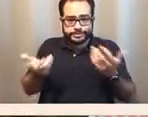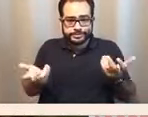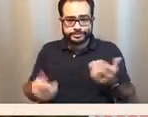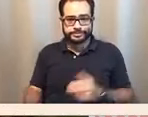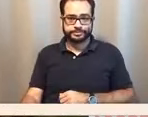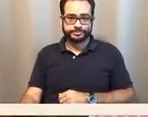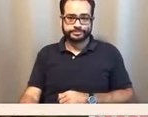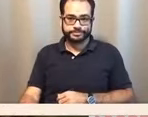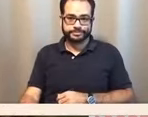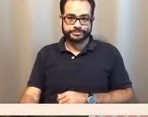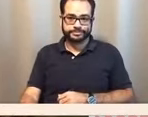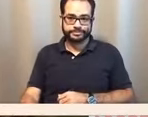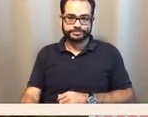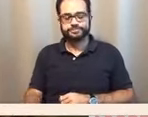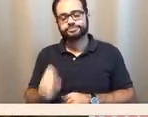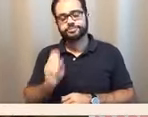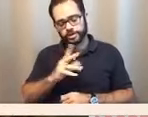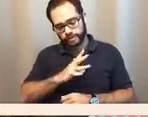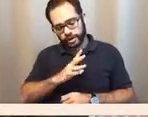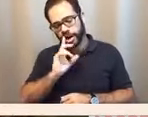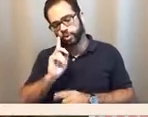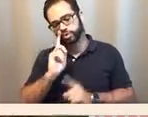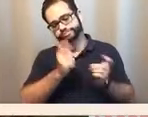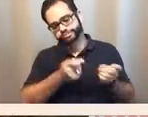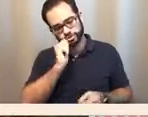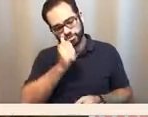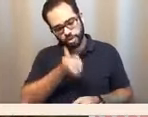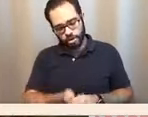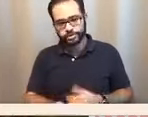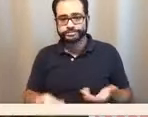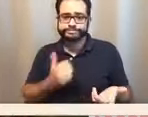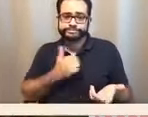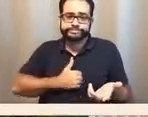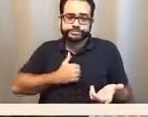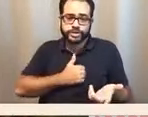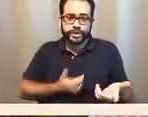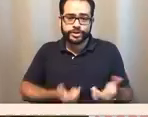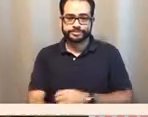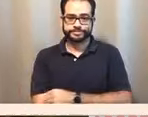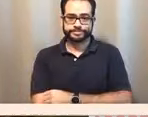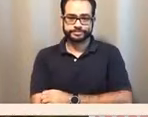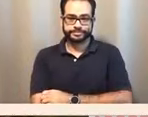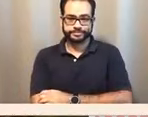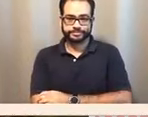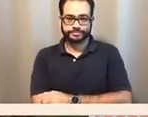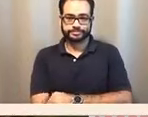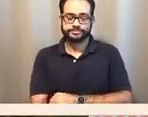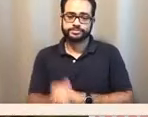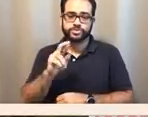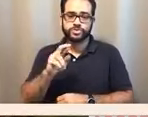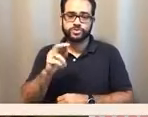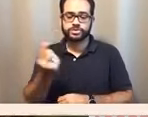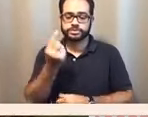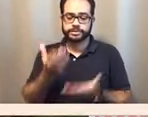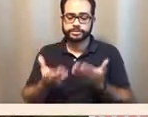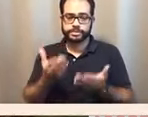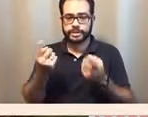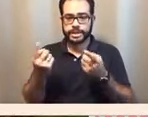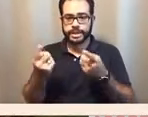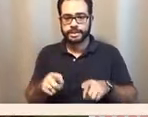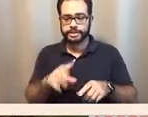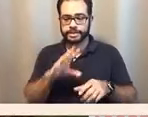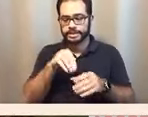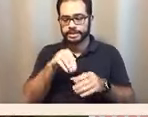Okay, I'll take it back tomorrow. Forgive me. Or something may happen in a relationship